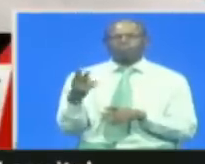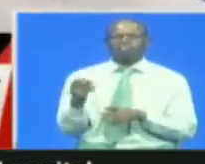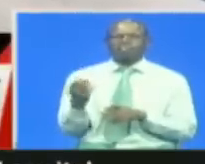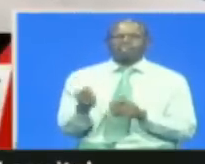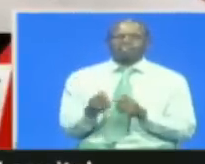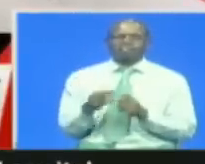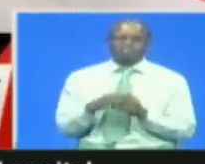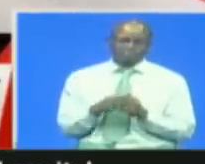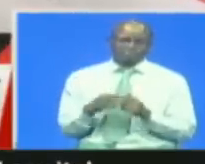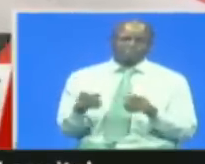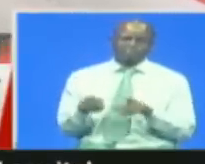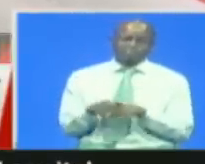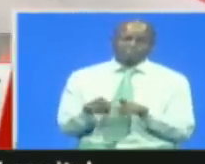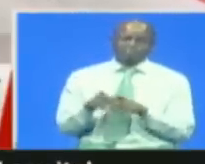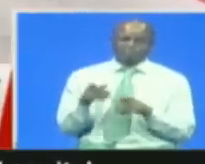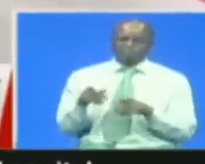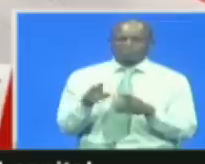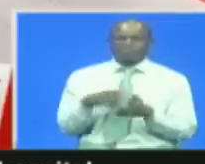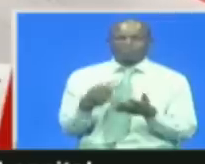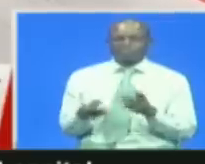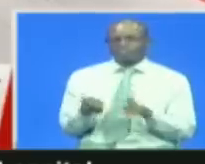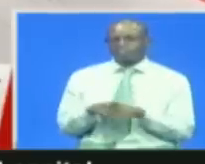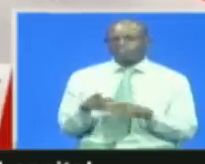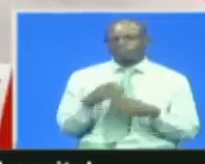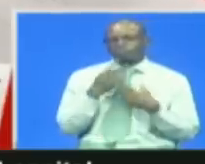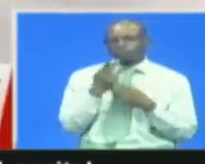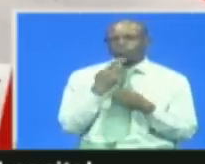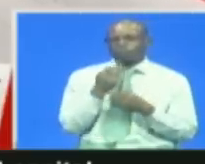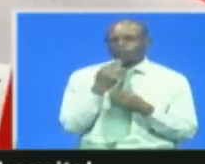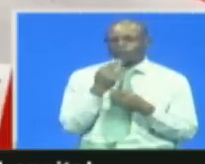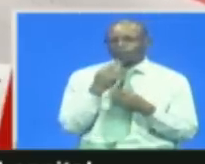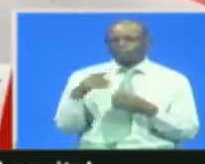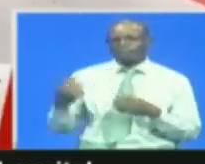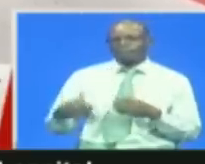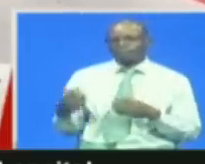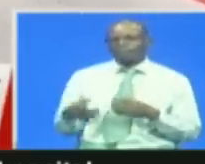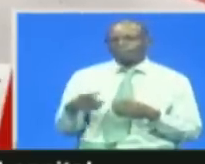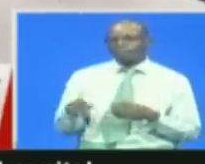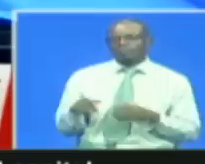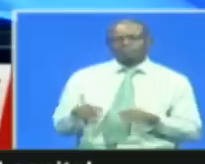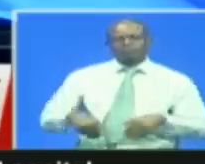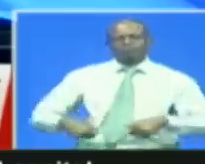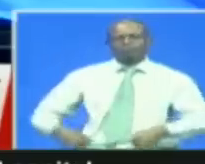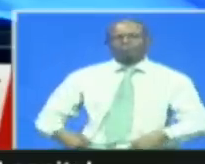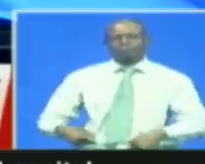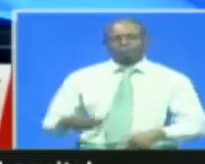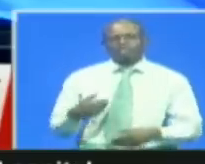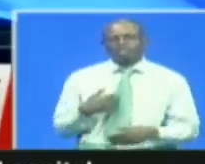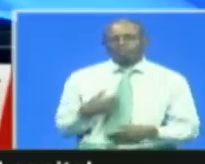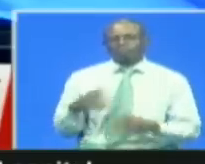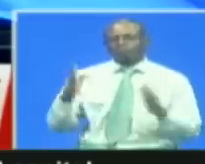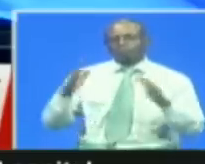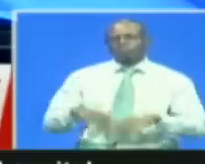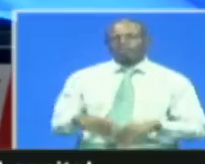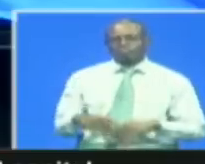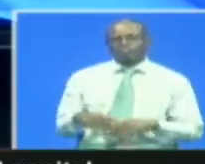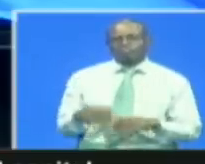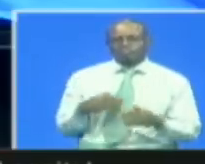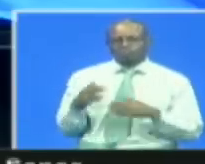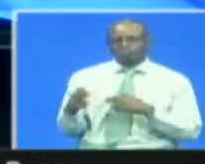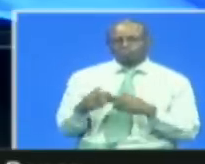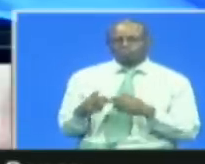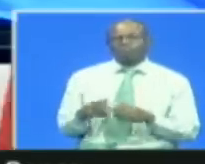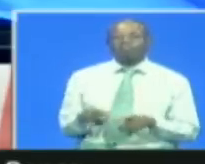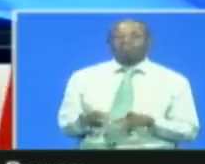And the sugar industry is on its knees, completely on its knees. Meanwhile, the private sector has